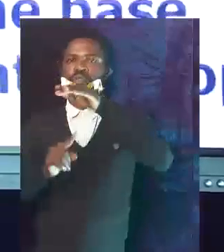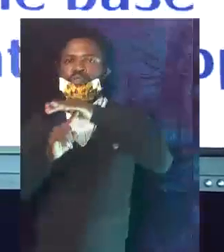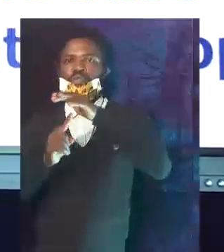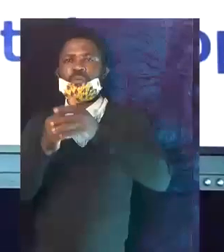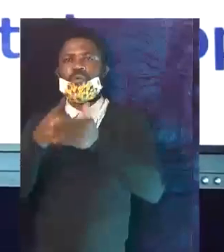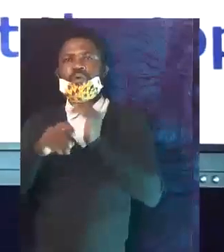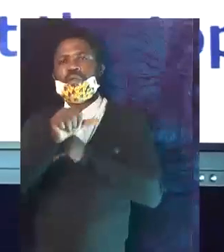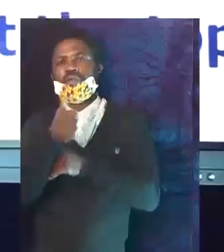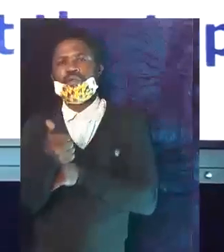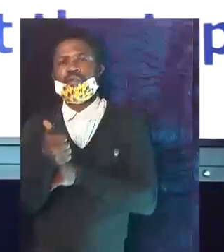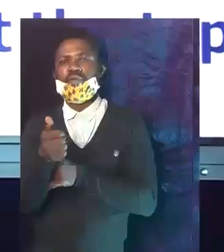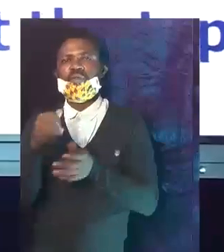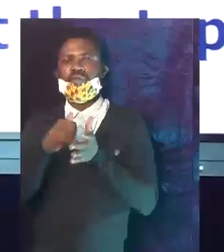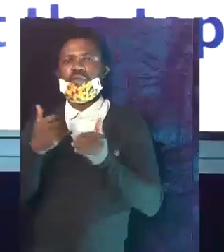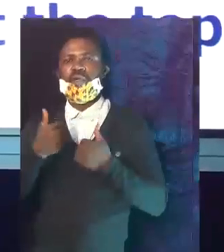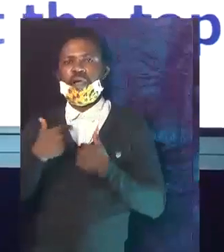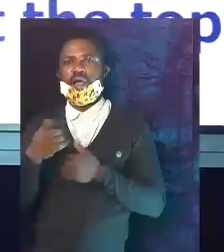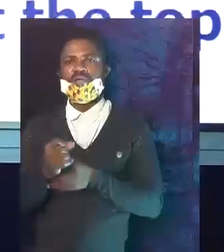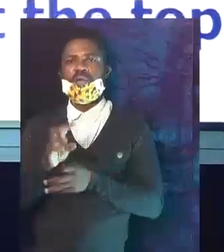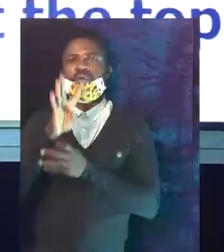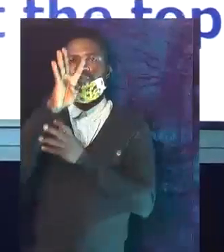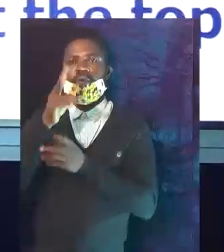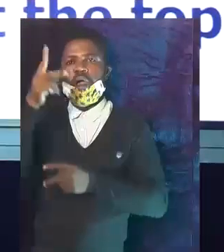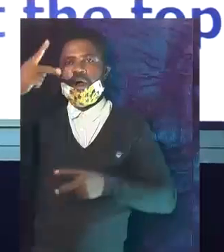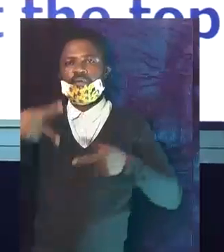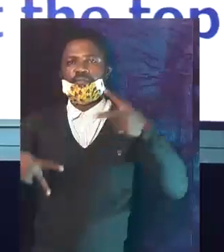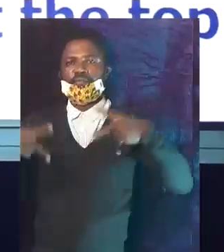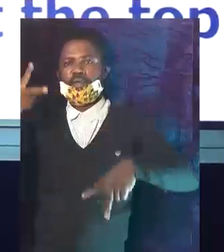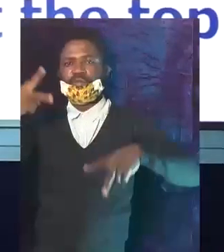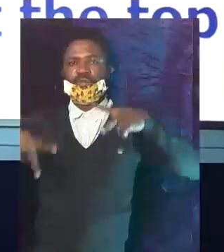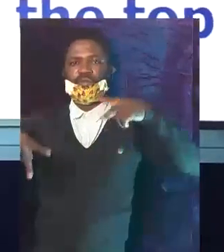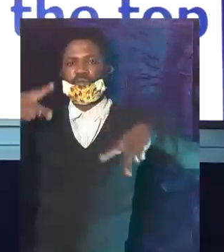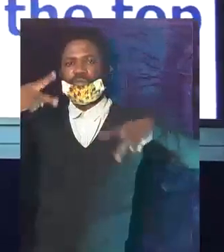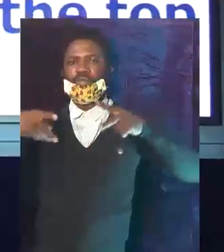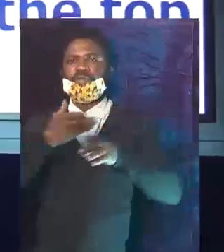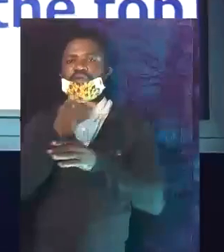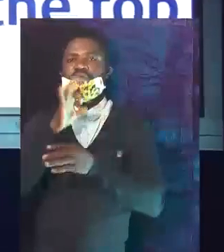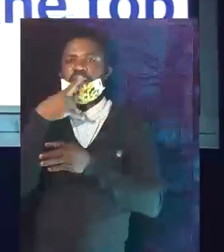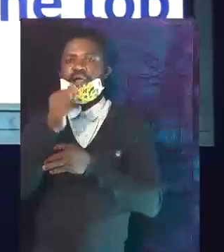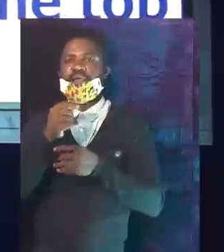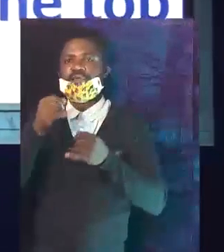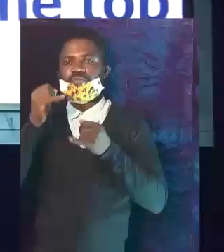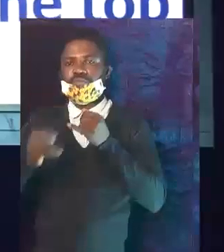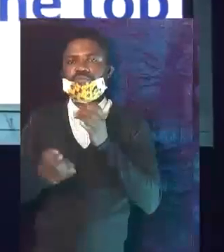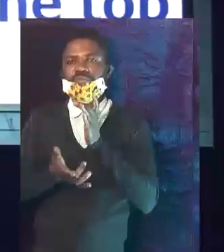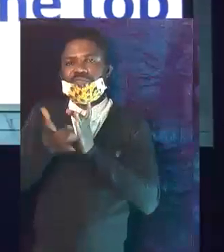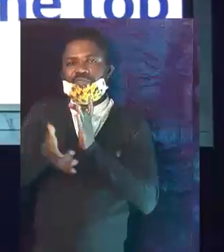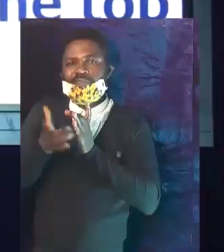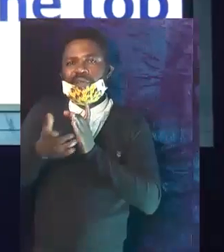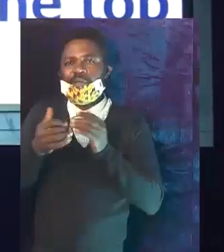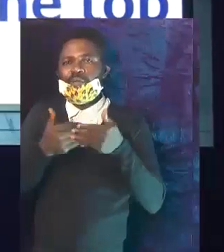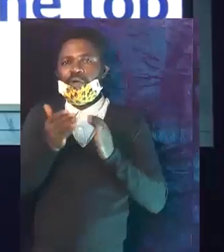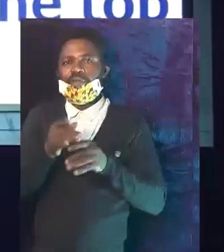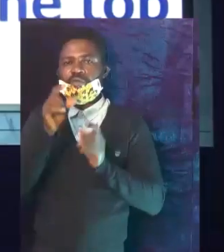it have? It has 4 vertices, and these are the sharp corners. You can see them all from the top view,